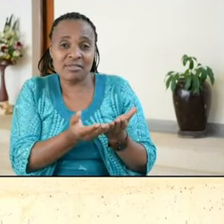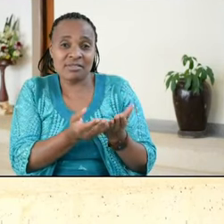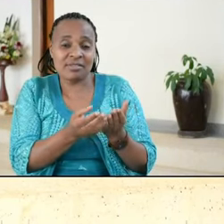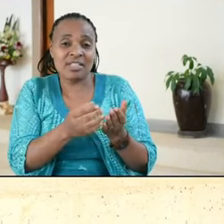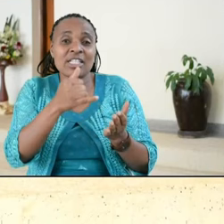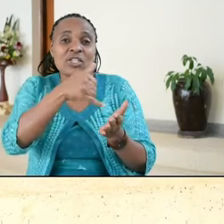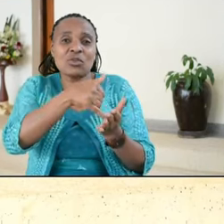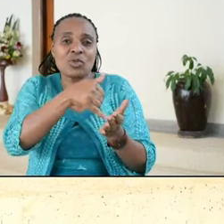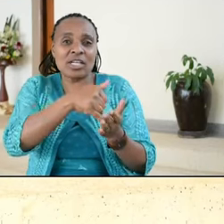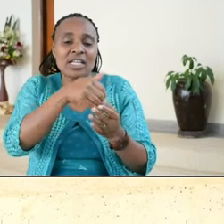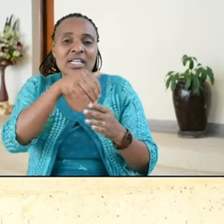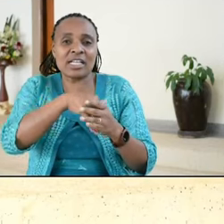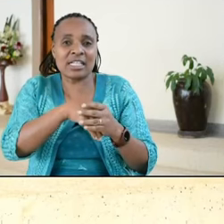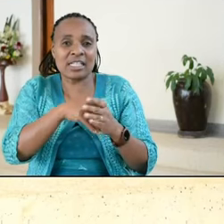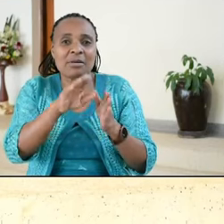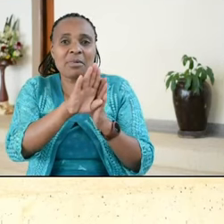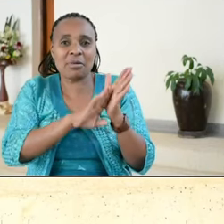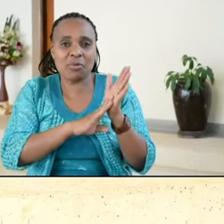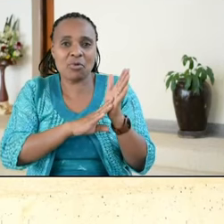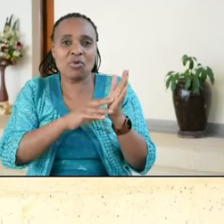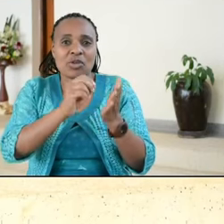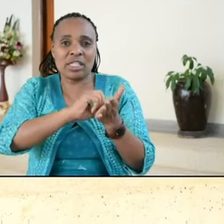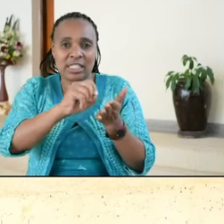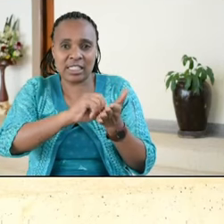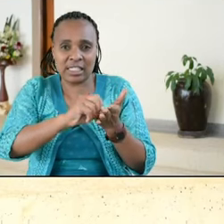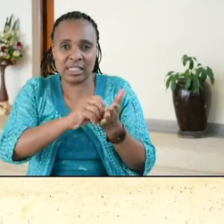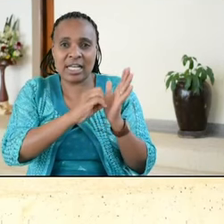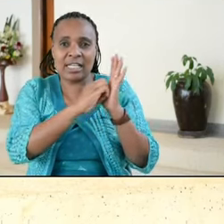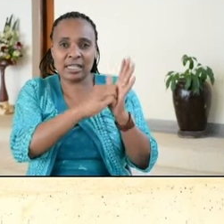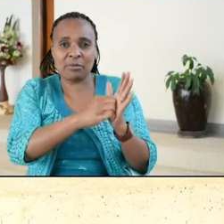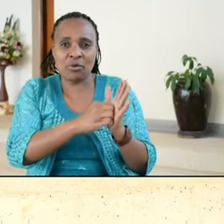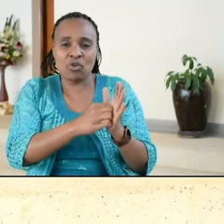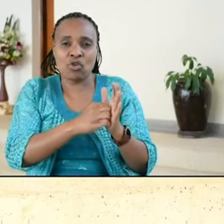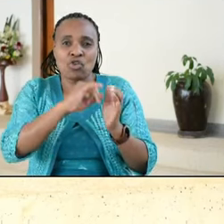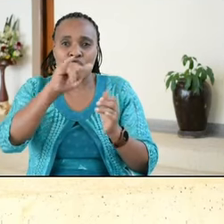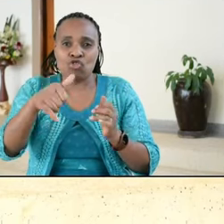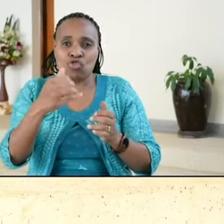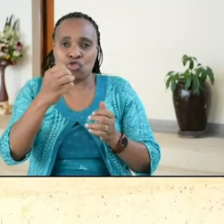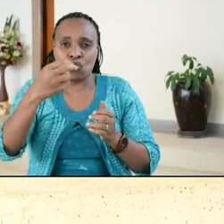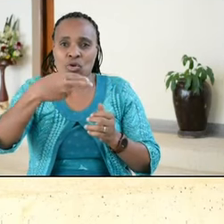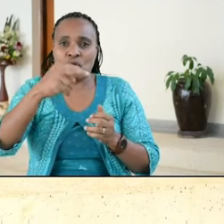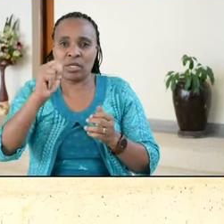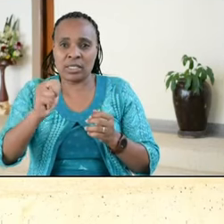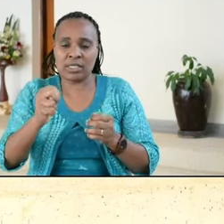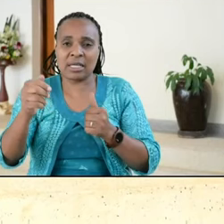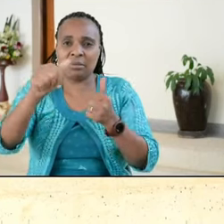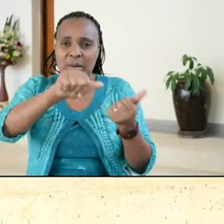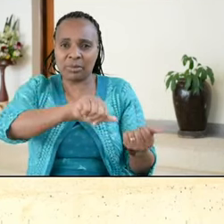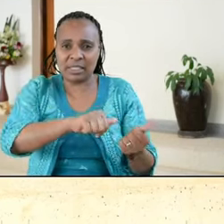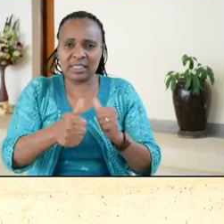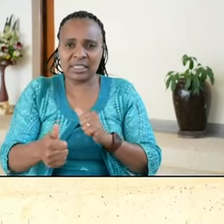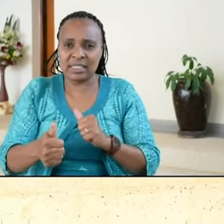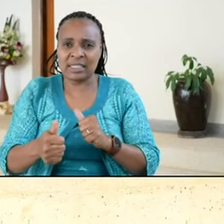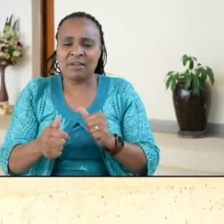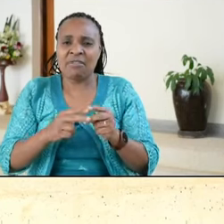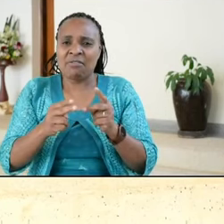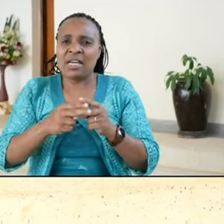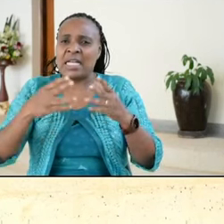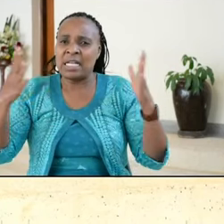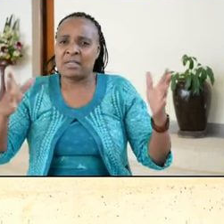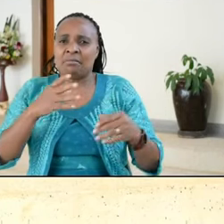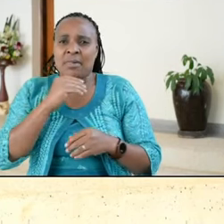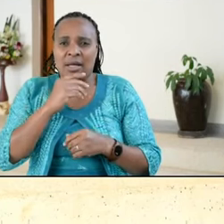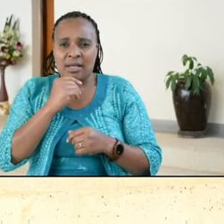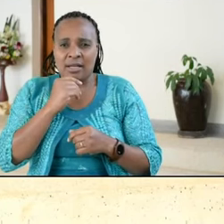the canons of the Bible. For example, John the Baptist, a great man according to the Bible. The